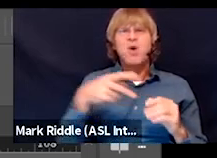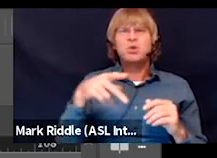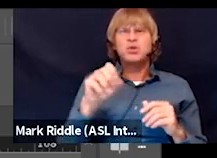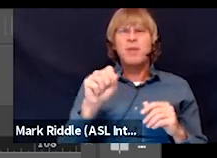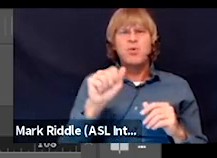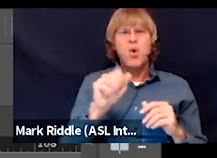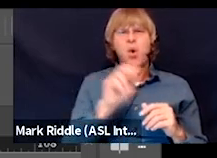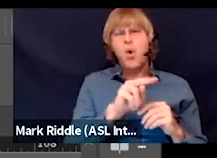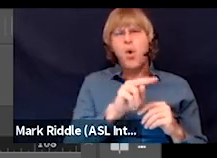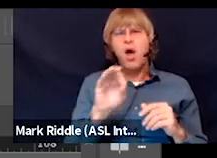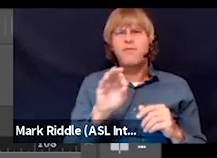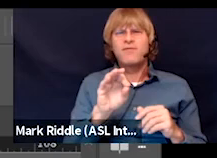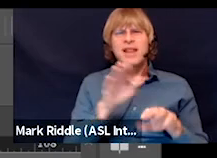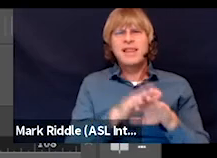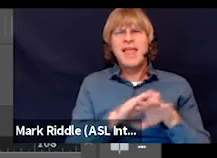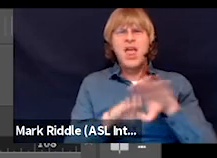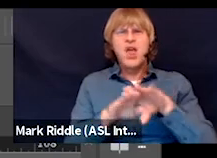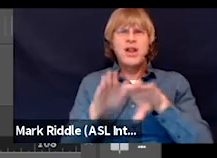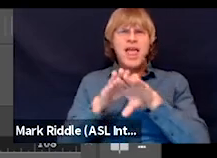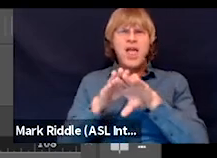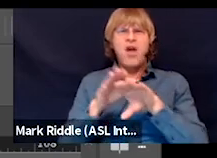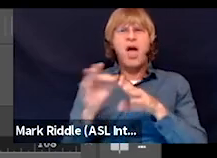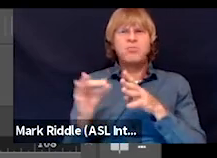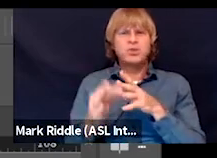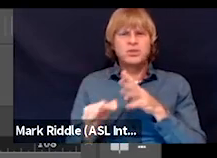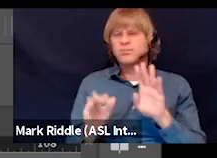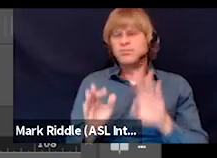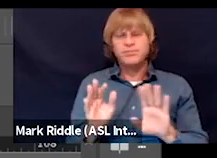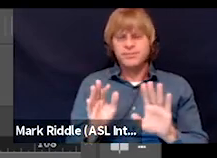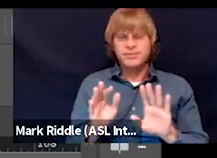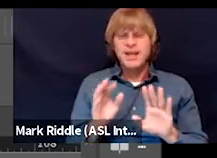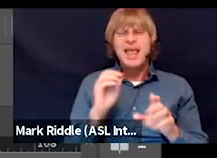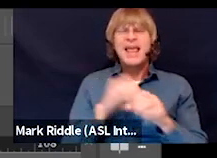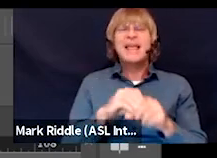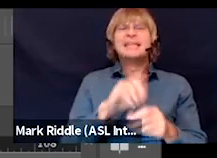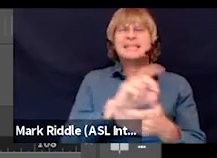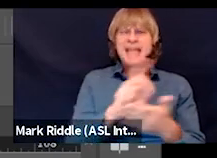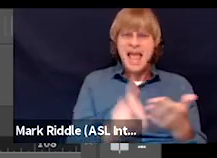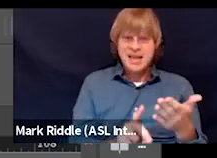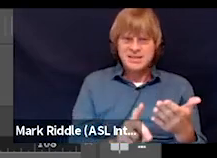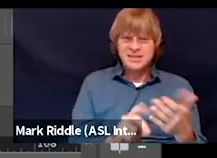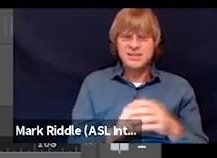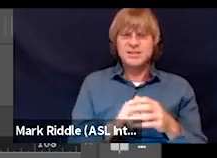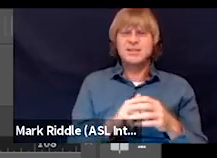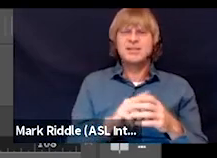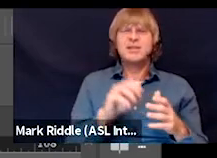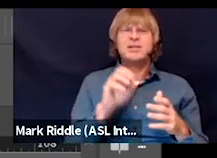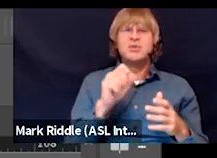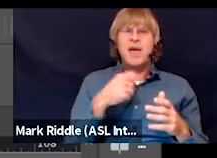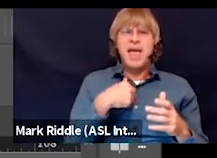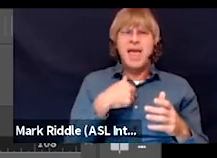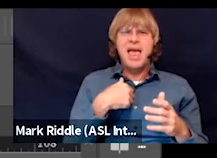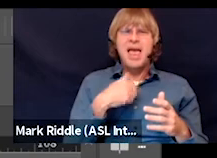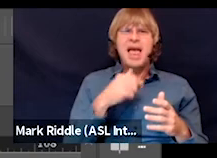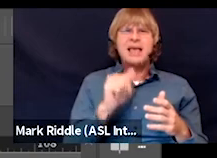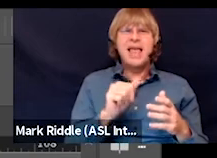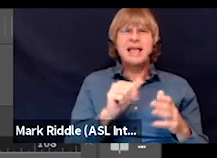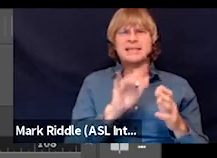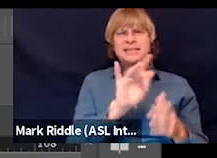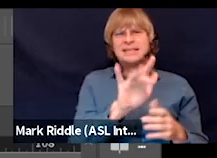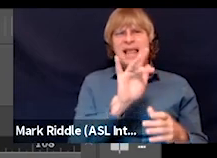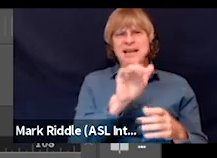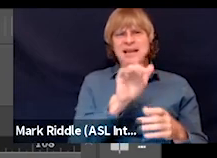can turn on and off layer options. I'm sorry, in InDesign. So I can